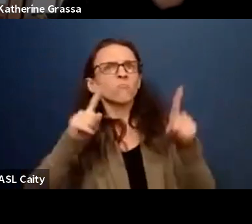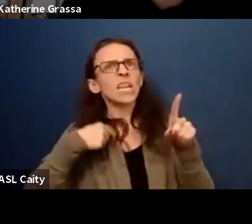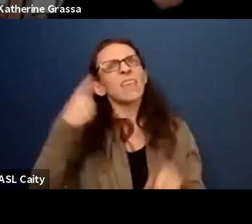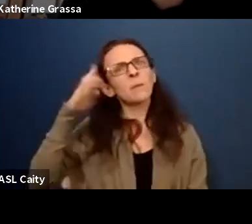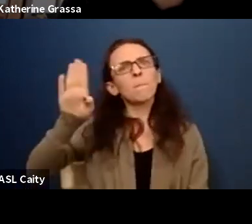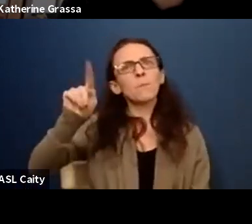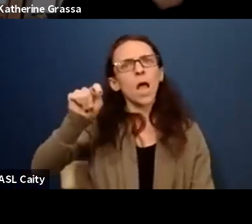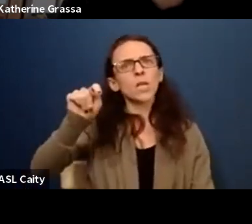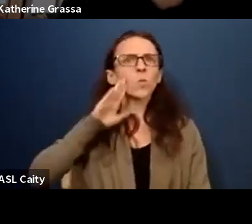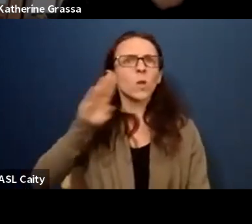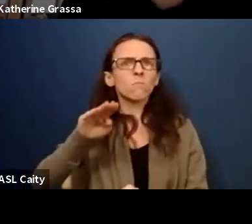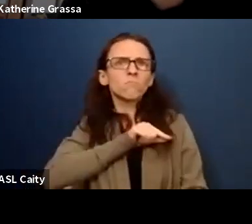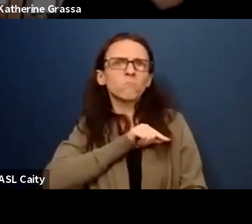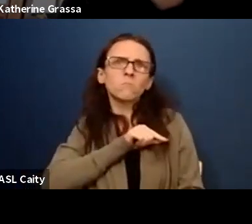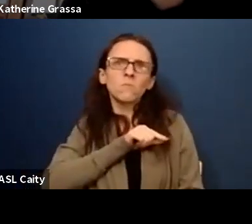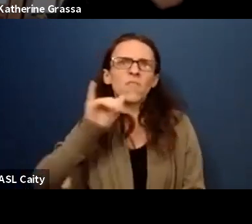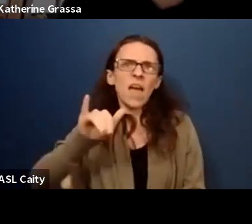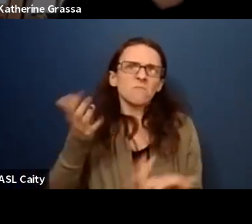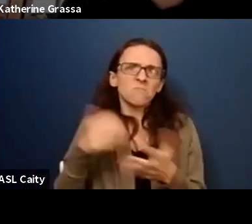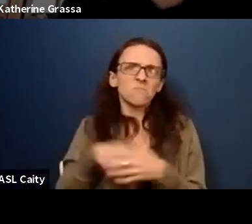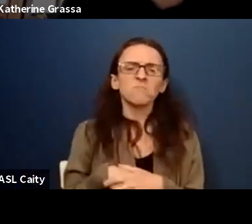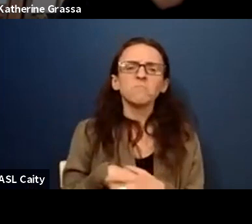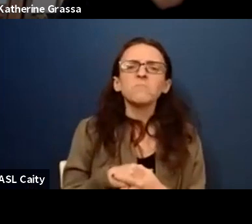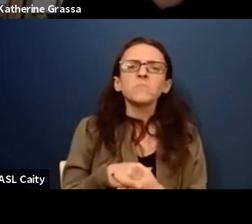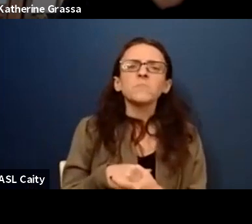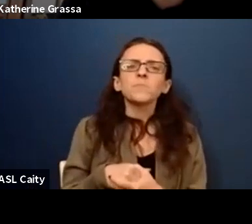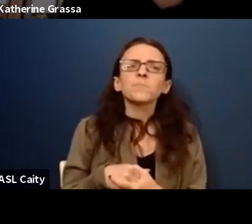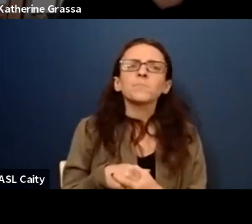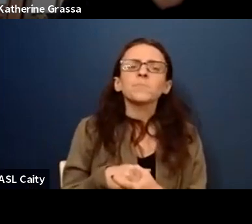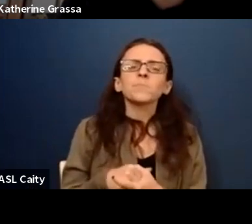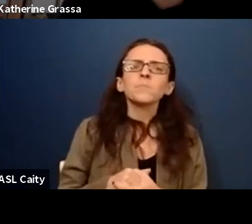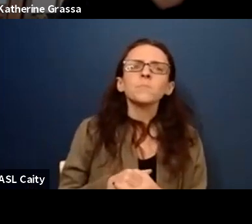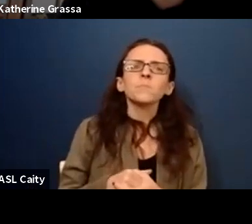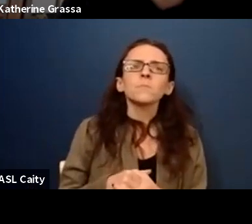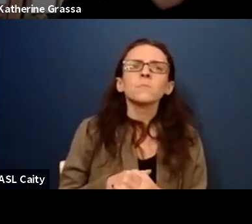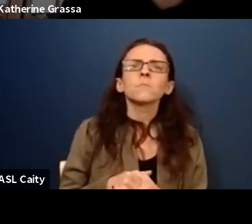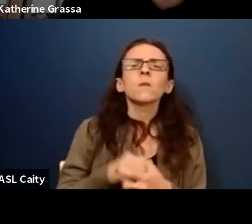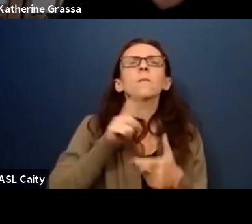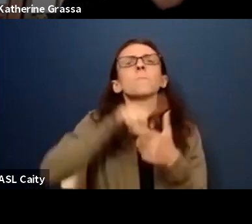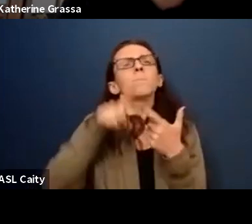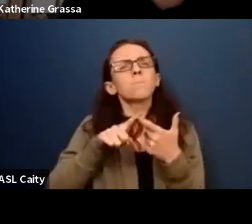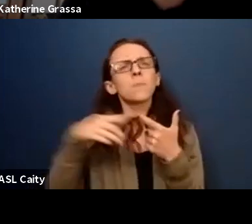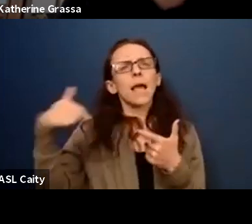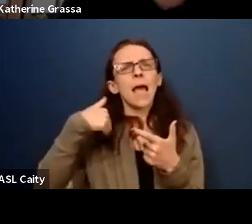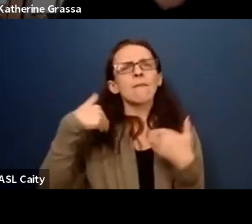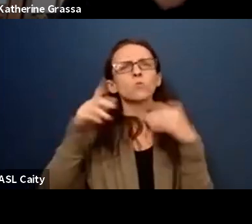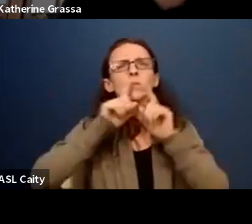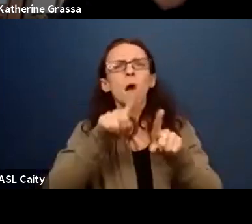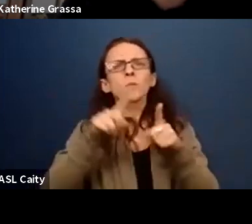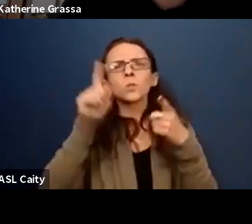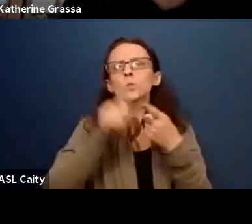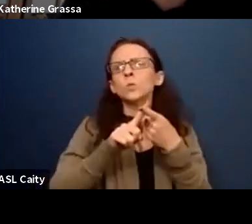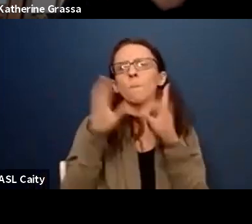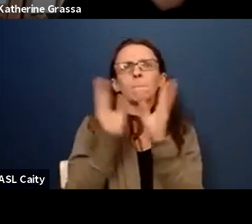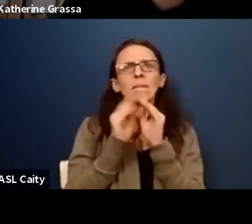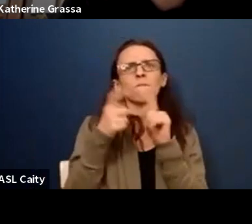gets us there. And then this was a response I had to last week's